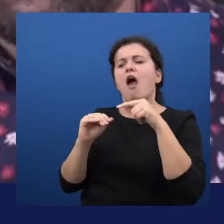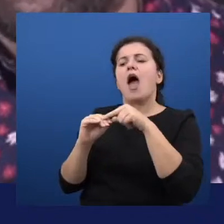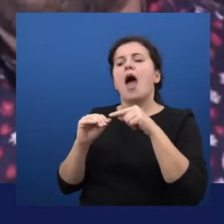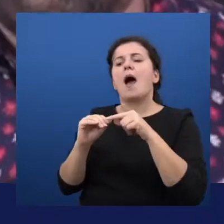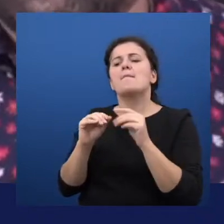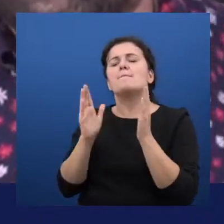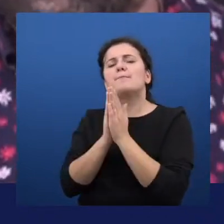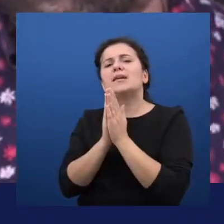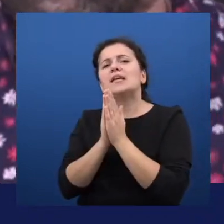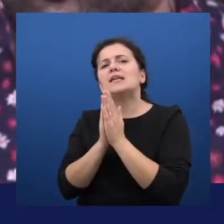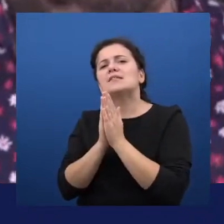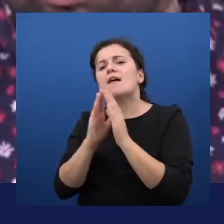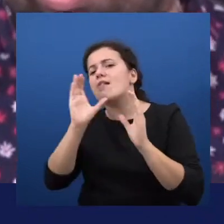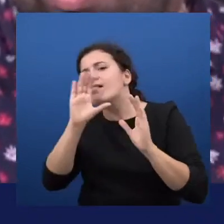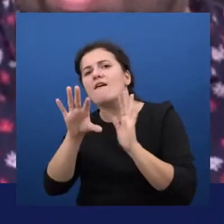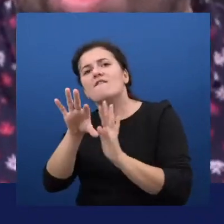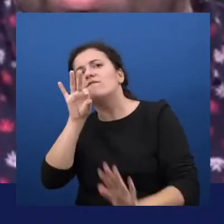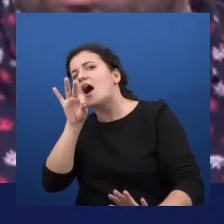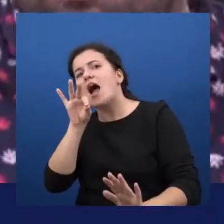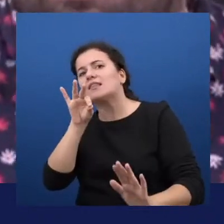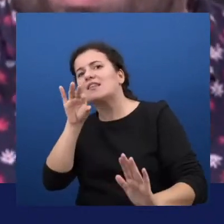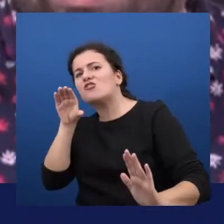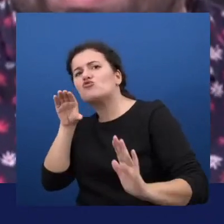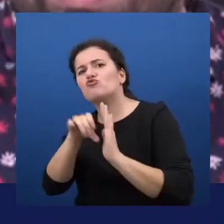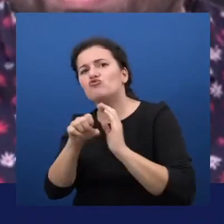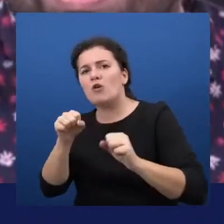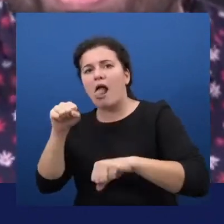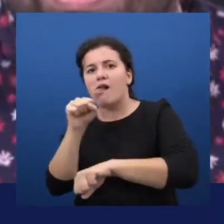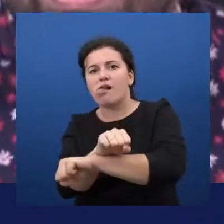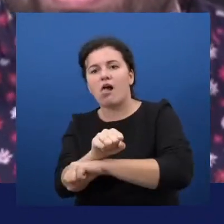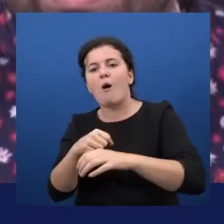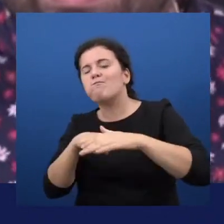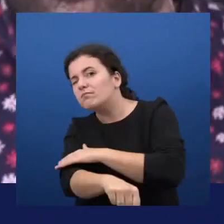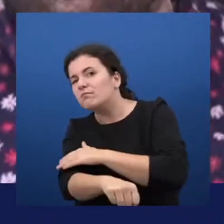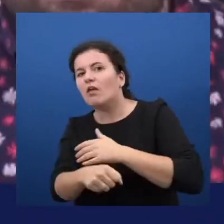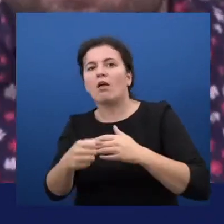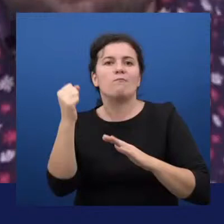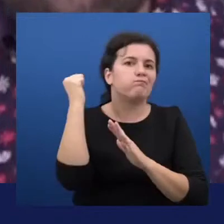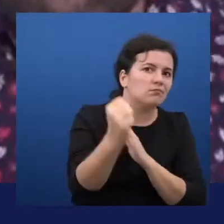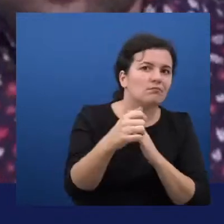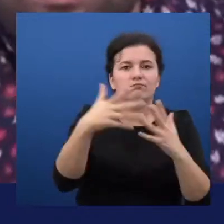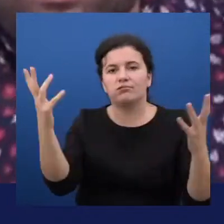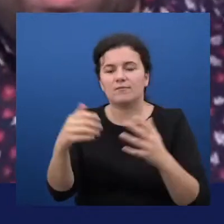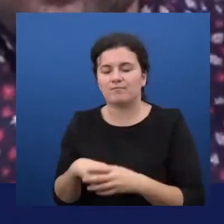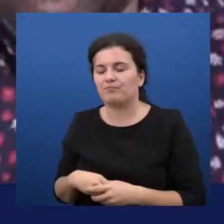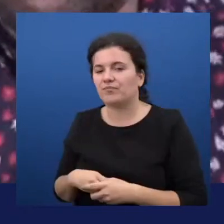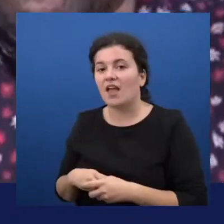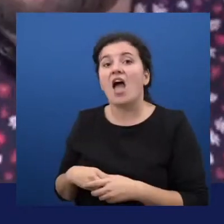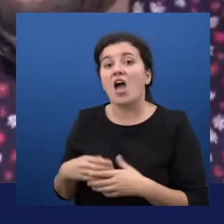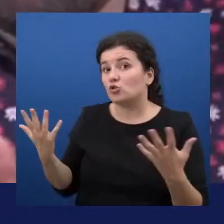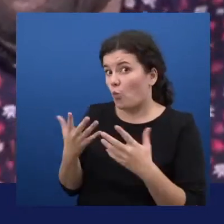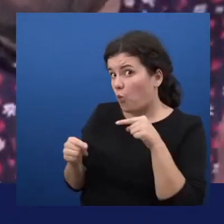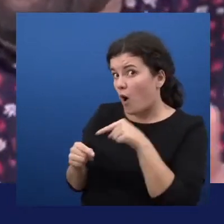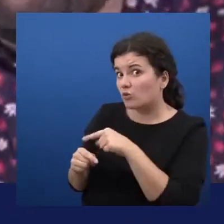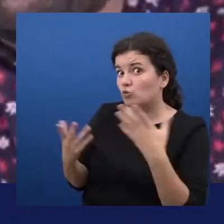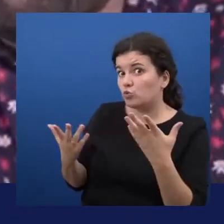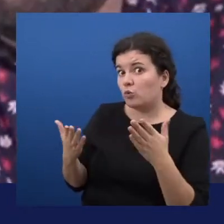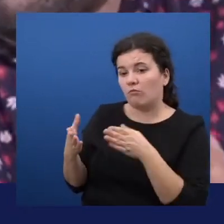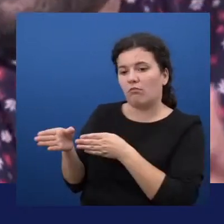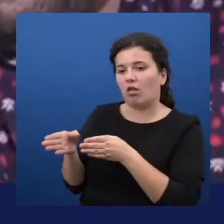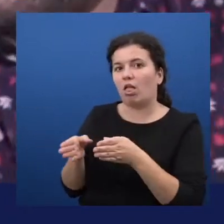tell them to do or where to go? Right? Wherever they went before for crime. Yeah, and it turns out that if